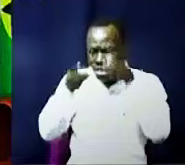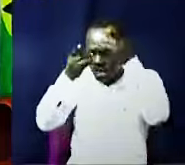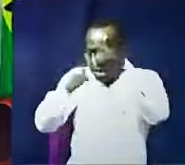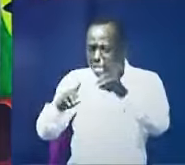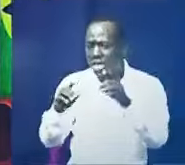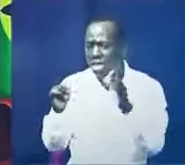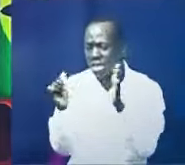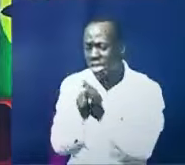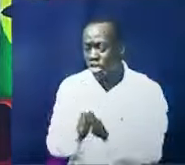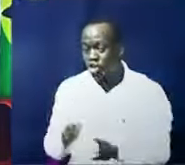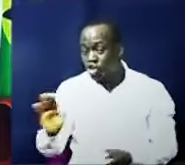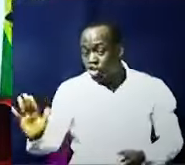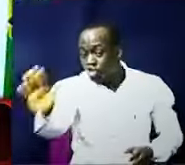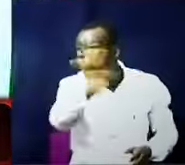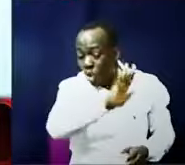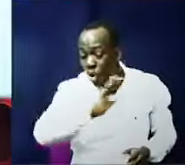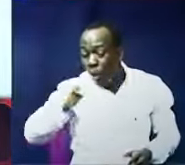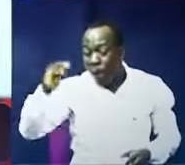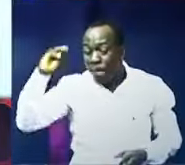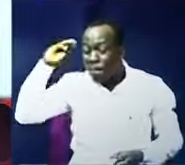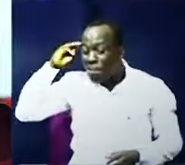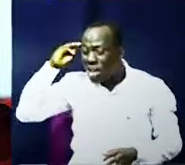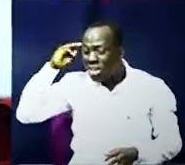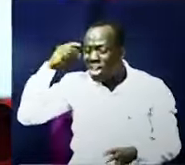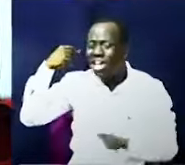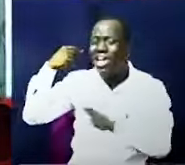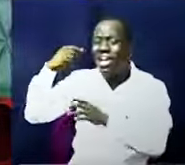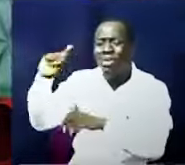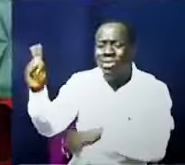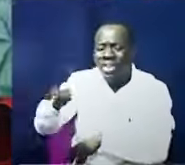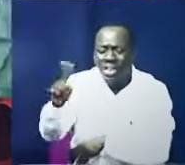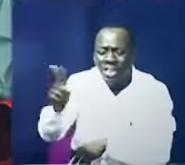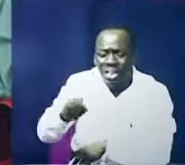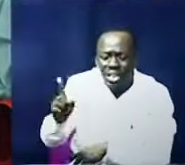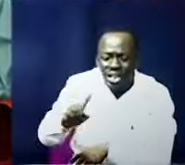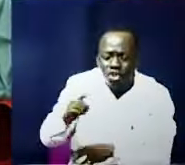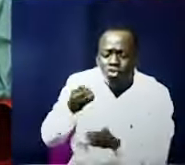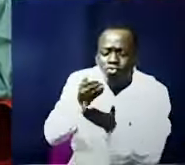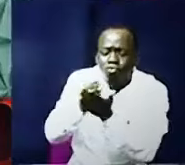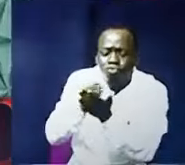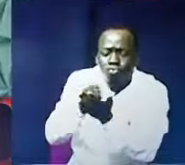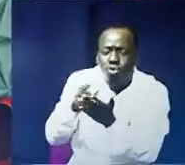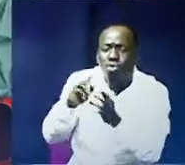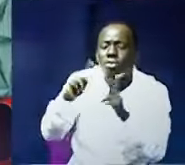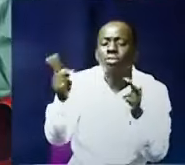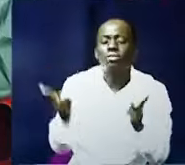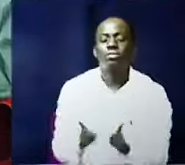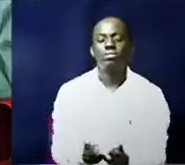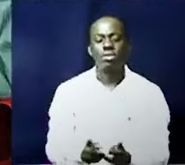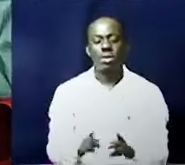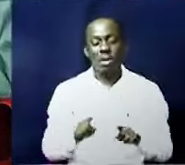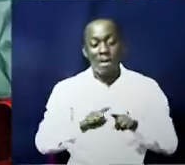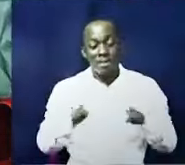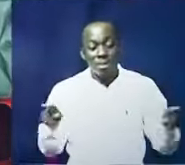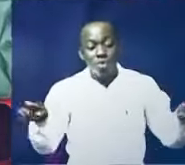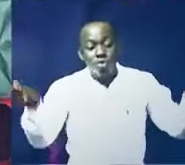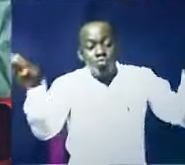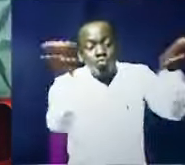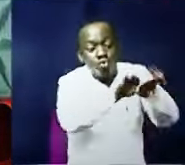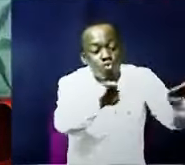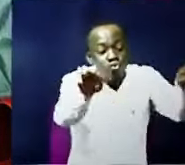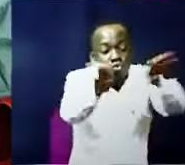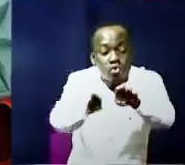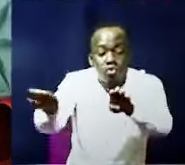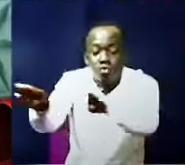But close every door and stay with God himself and God alone. That is what we mean by